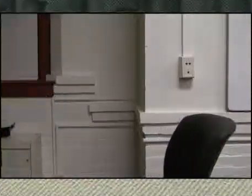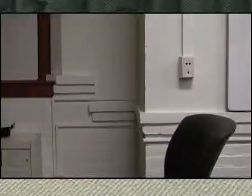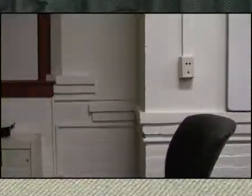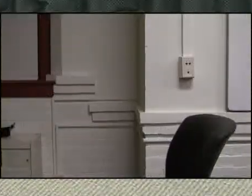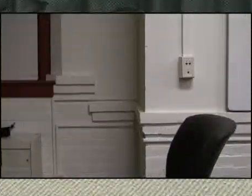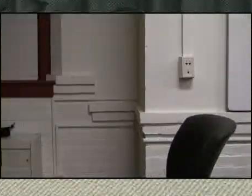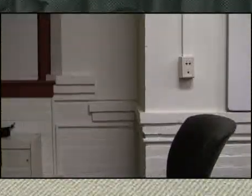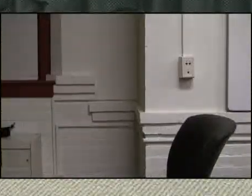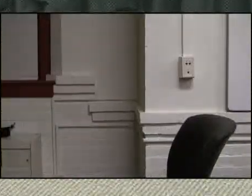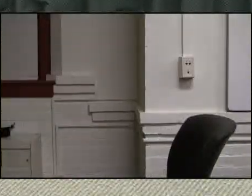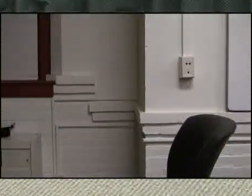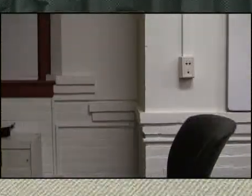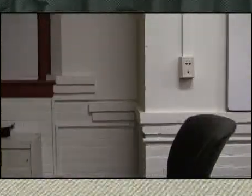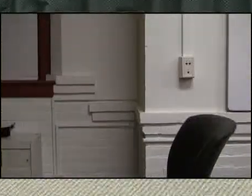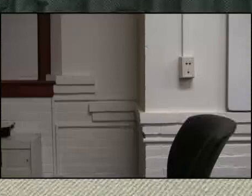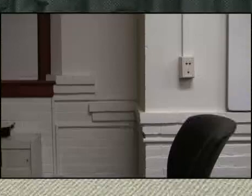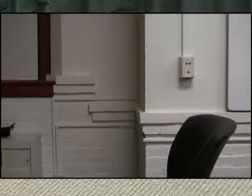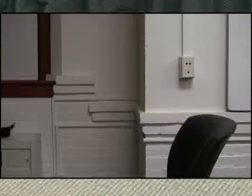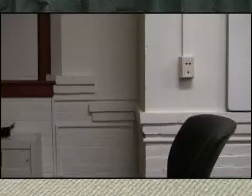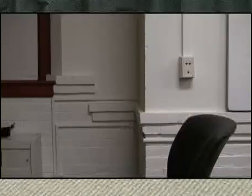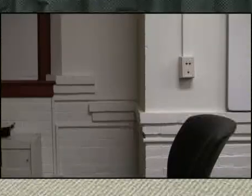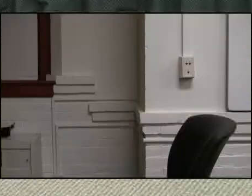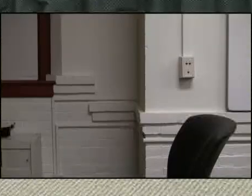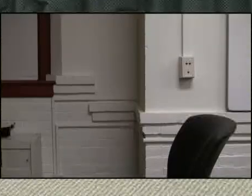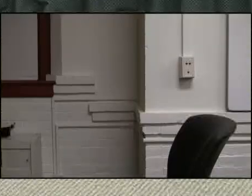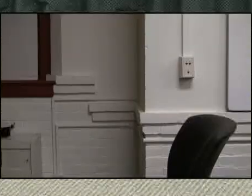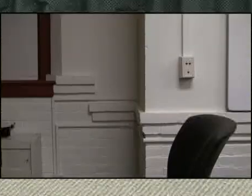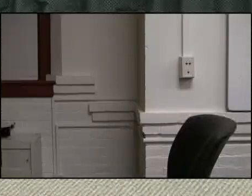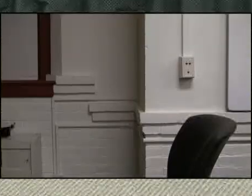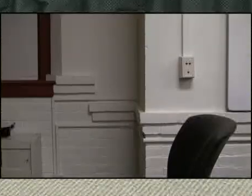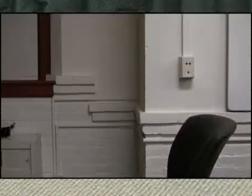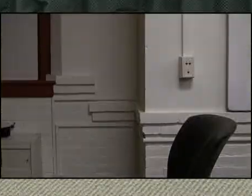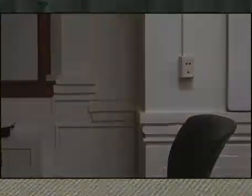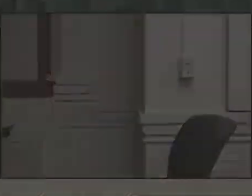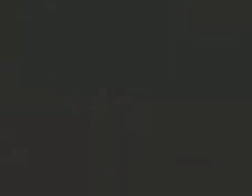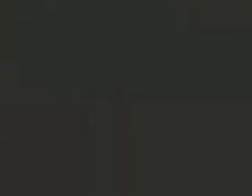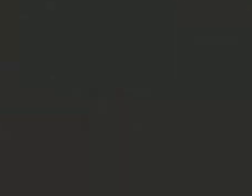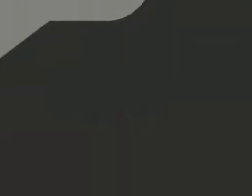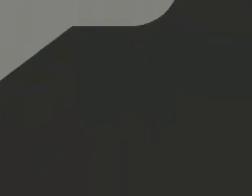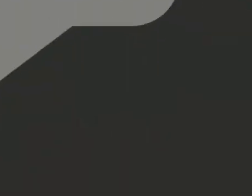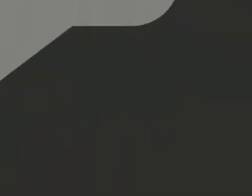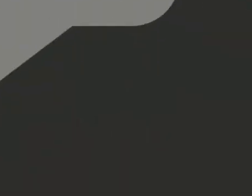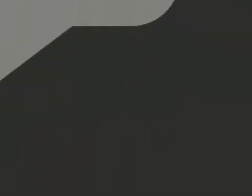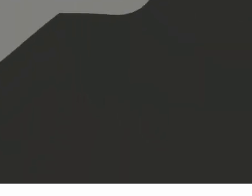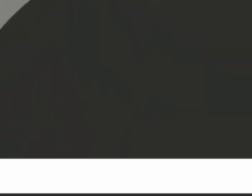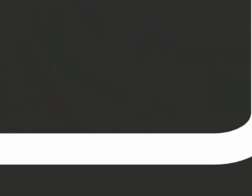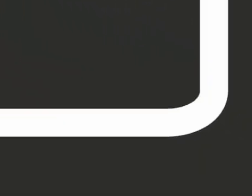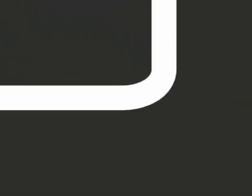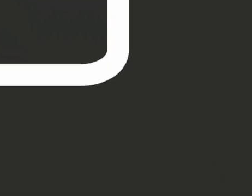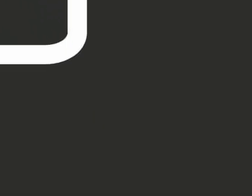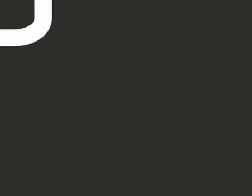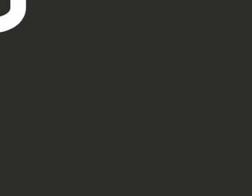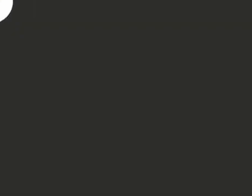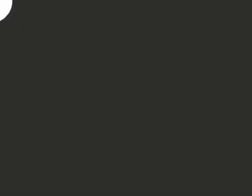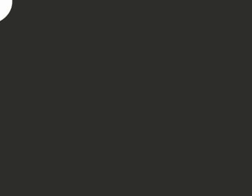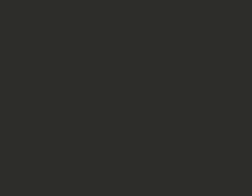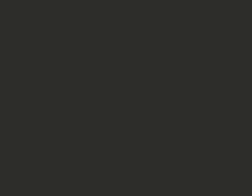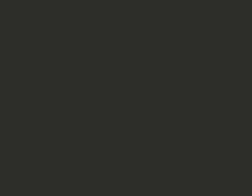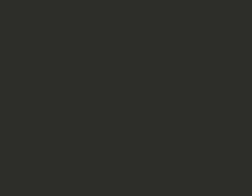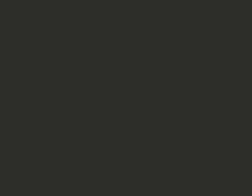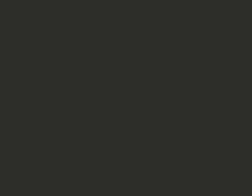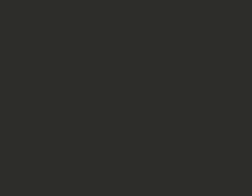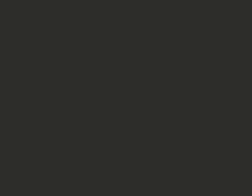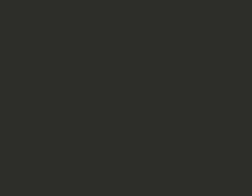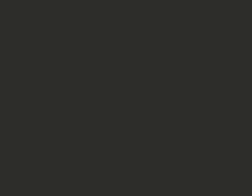Oh, that's what I should have talked about. Yeah, there's a see you next Shine a year. Light series of events to do with Hanukkah. The